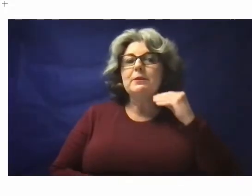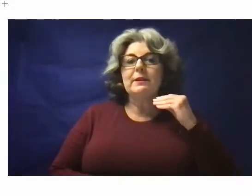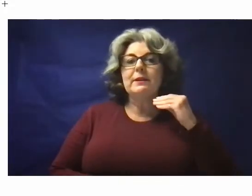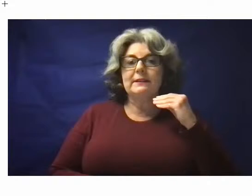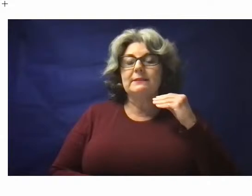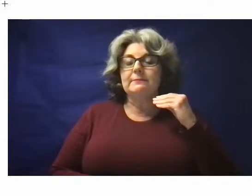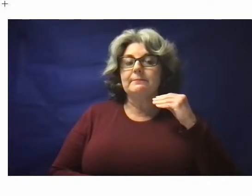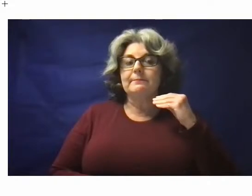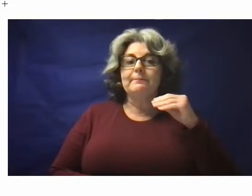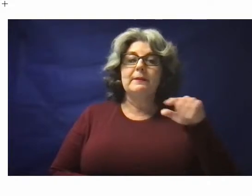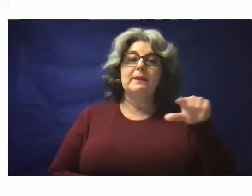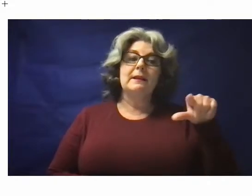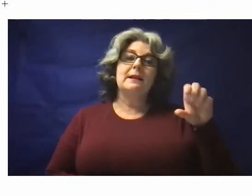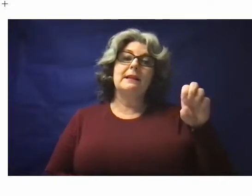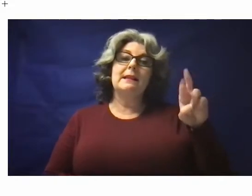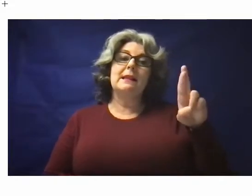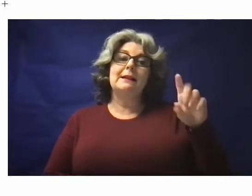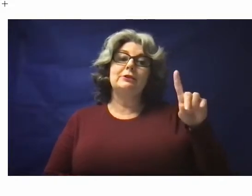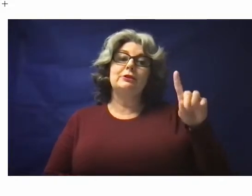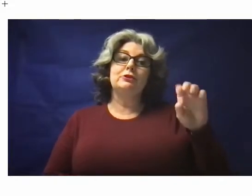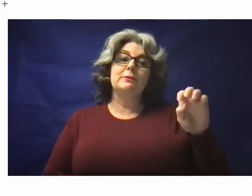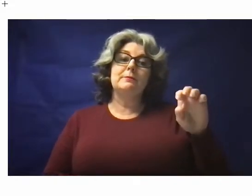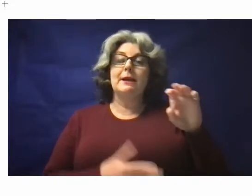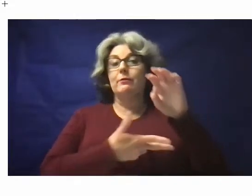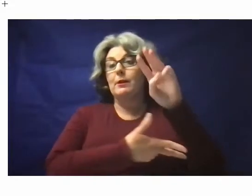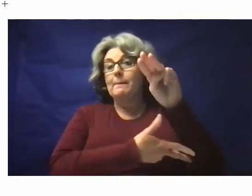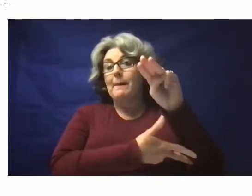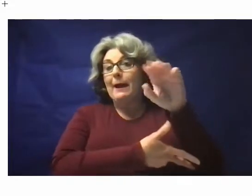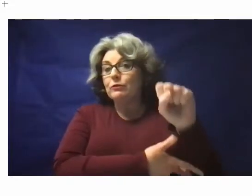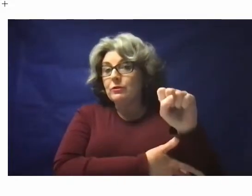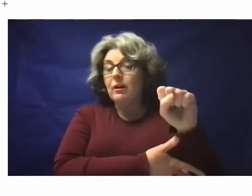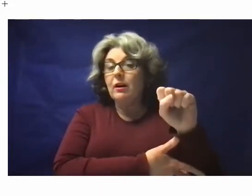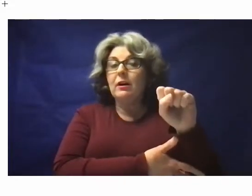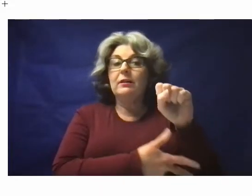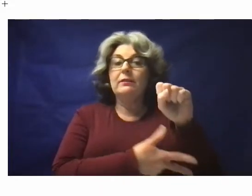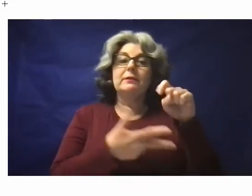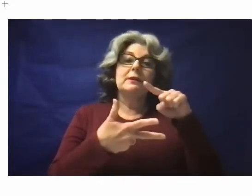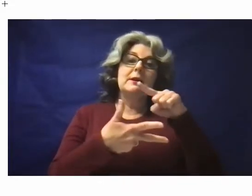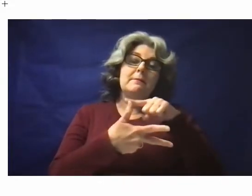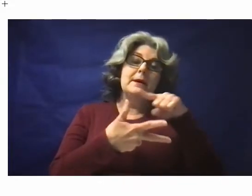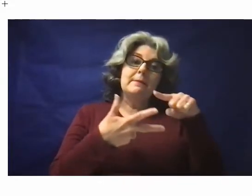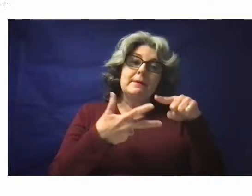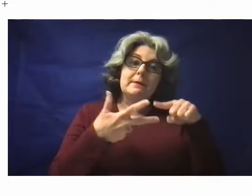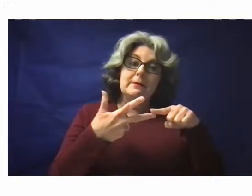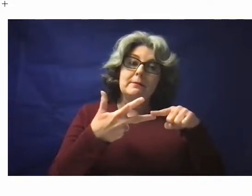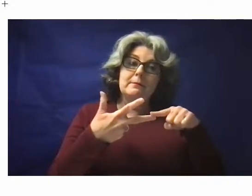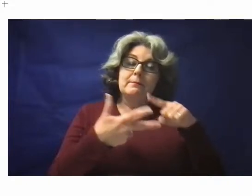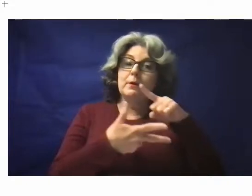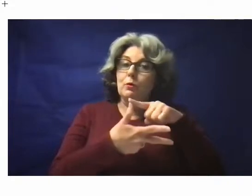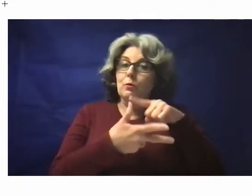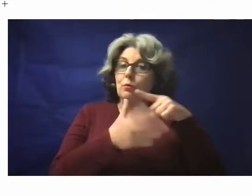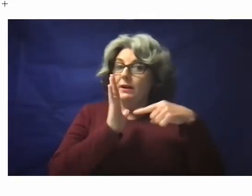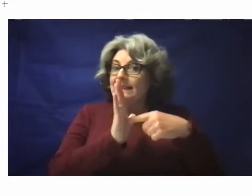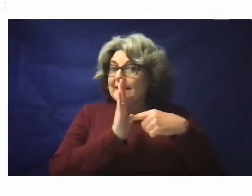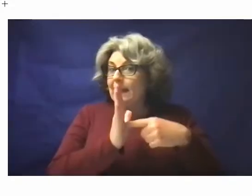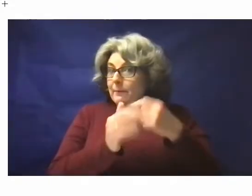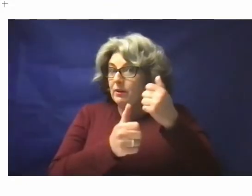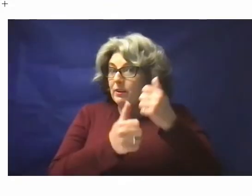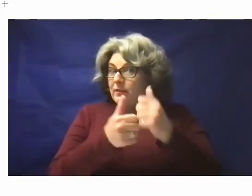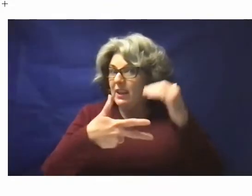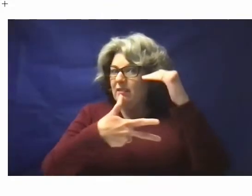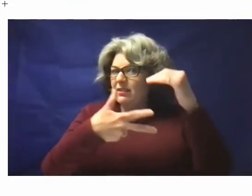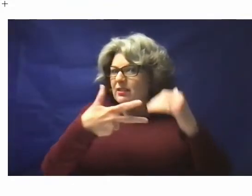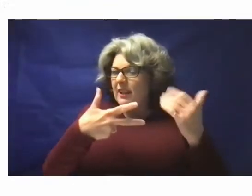know, there might be Microsoft and Outlook and something else that you want to touch. Would it be just like one example for each of those specific things? Or if